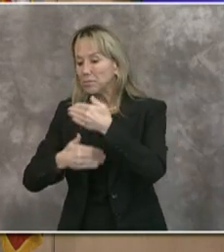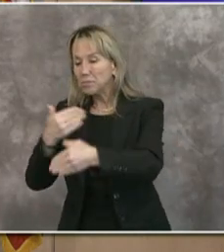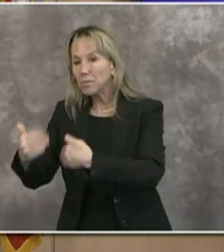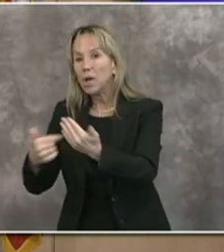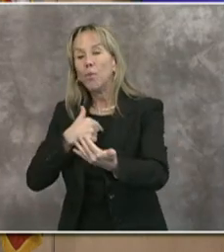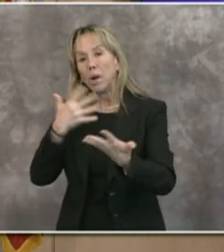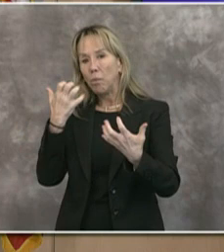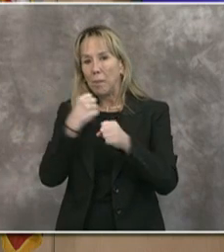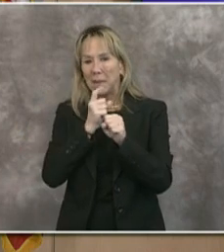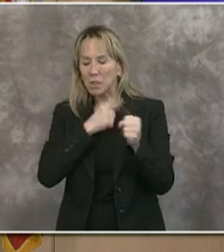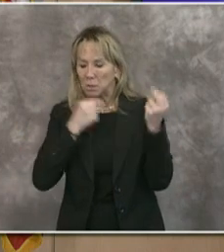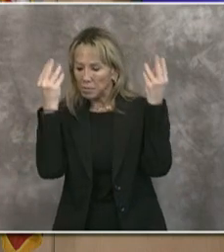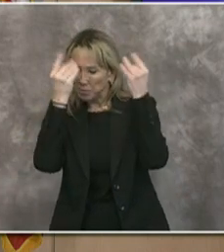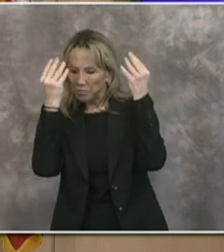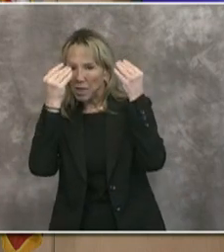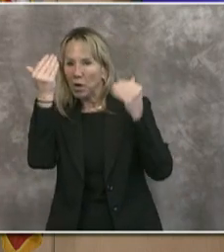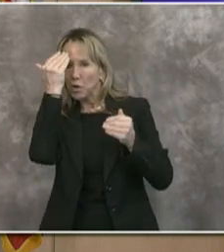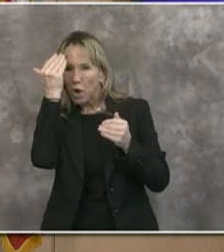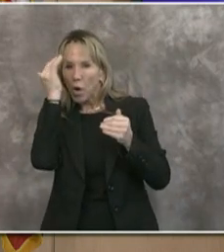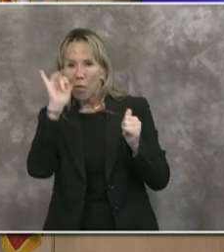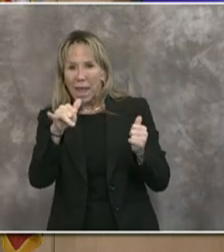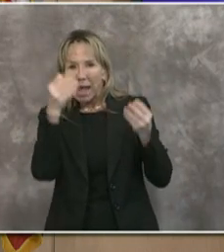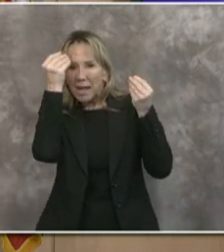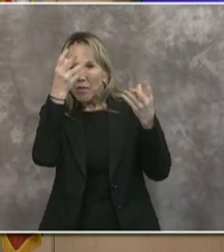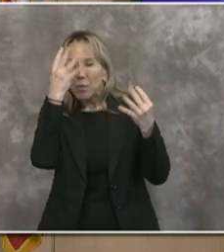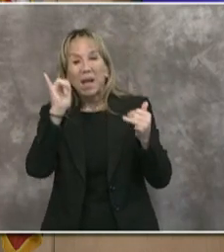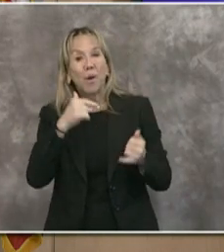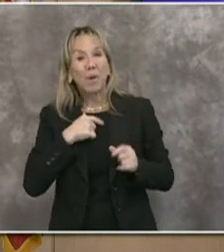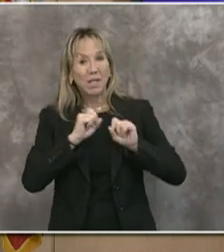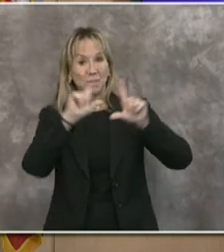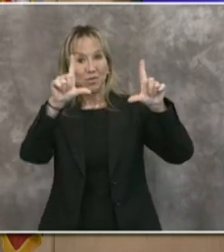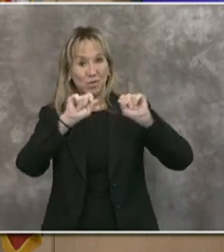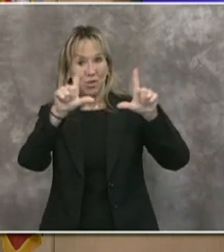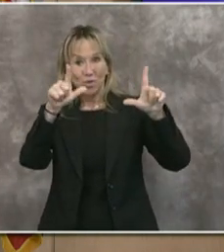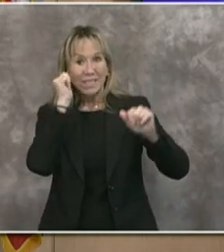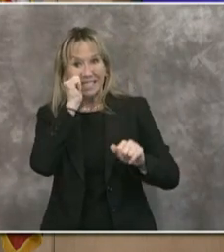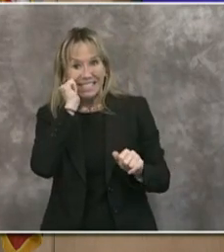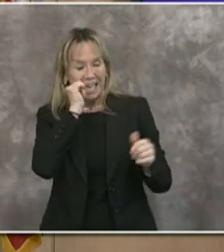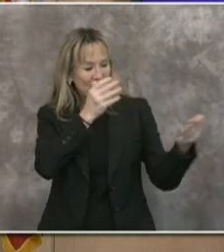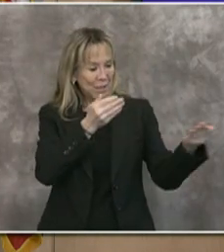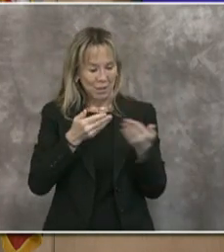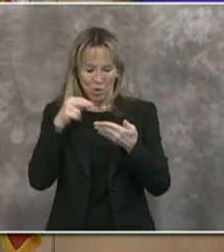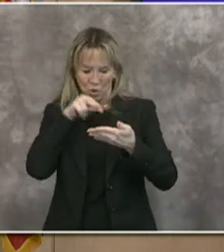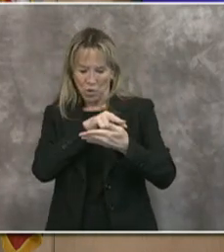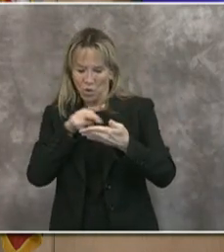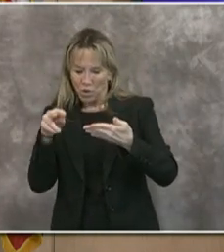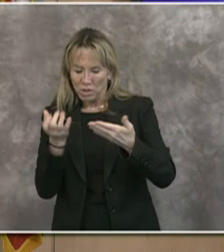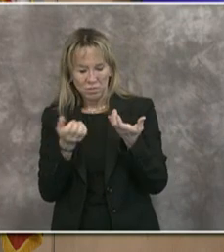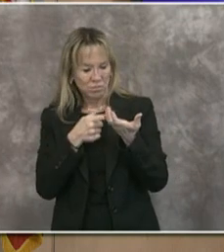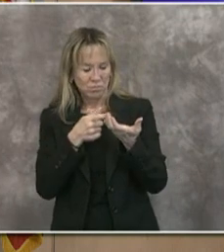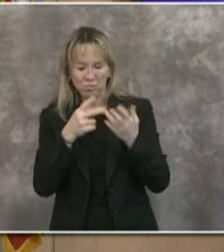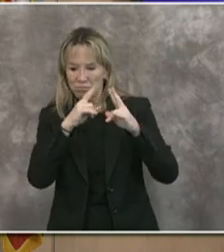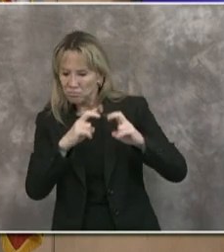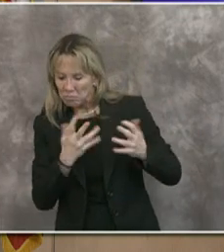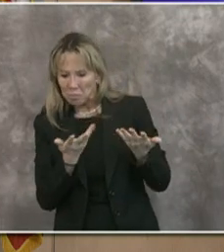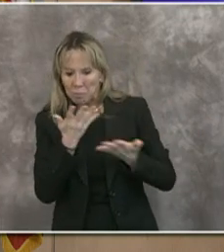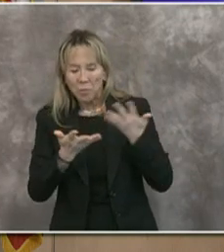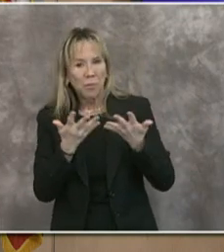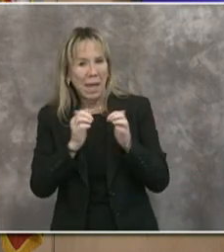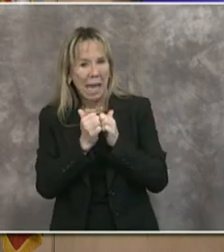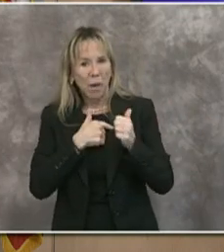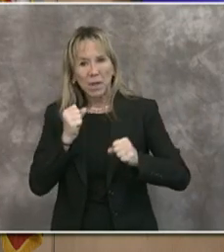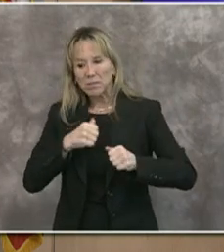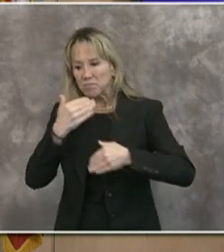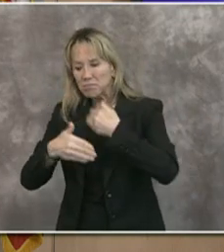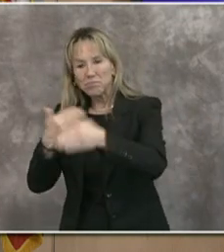to have actions based on the data that we share daily with you. But to do otherwise and to move forward irresponsibly would be throwing